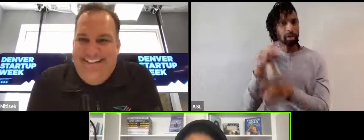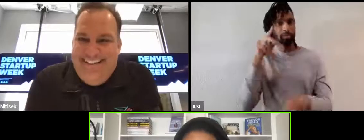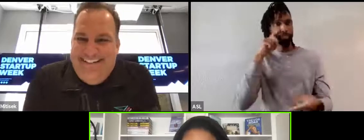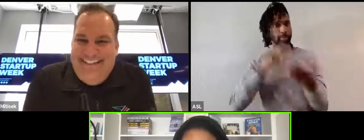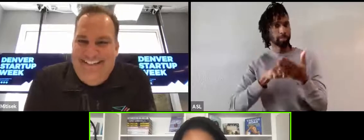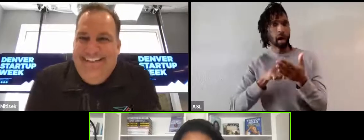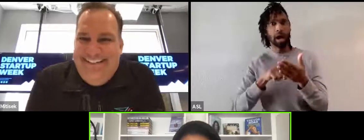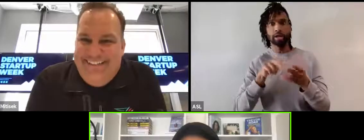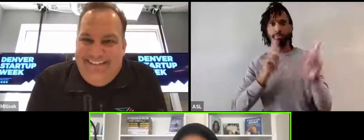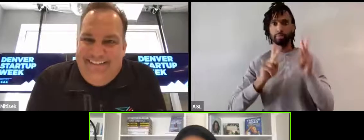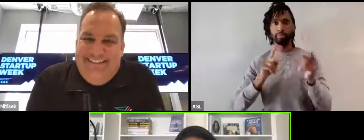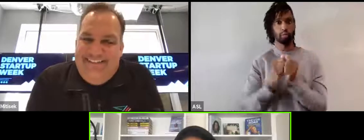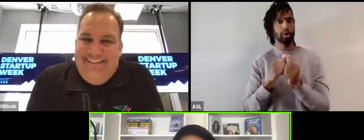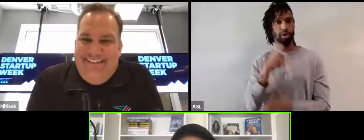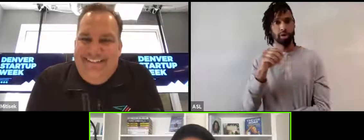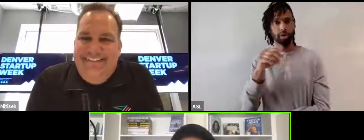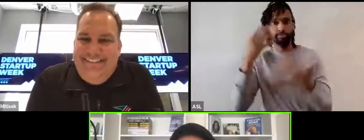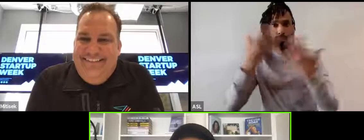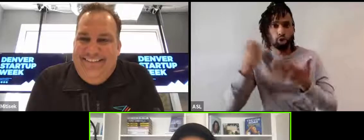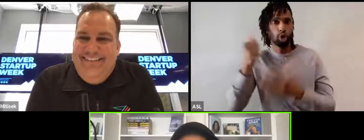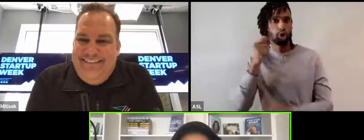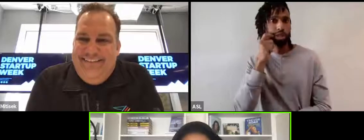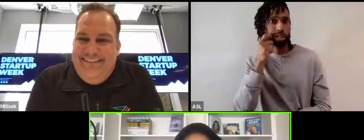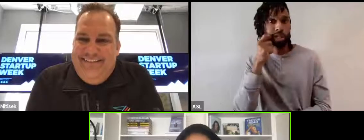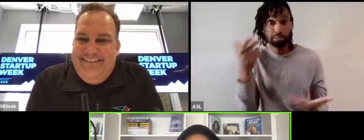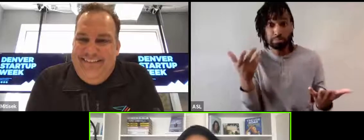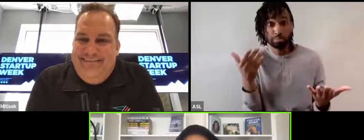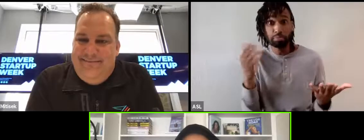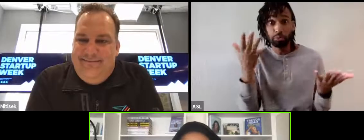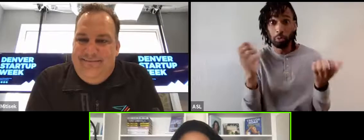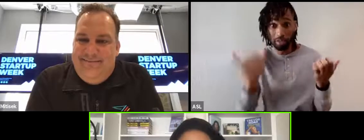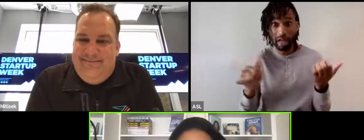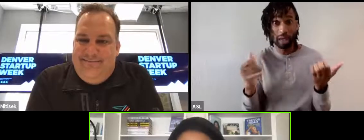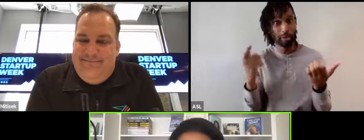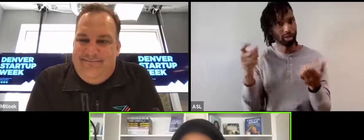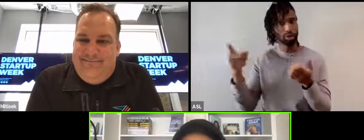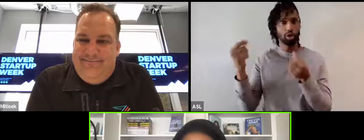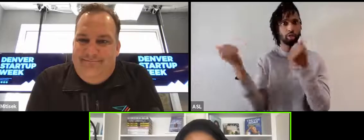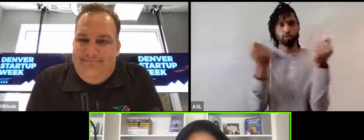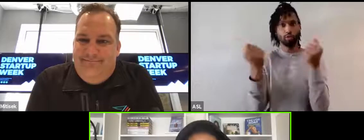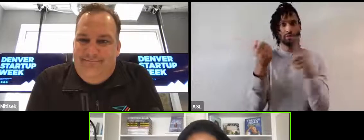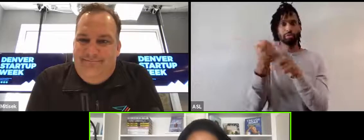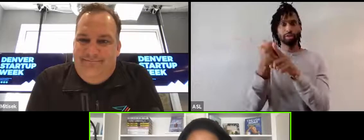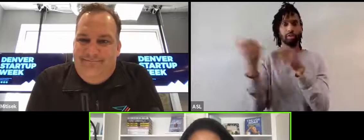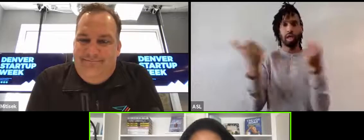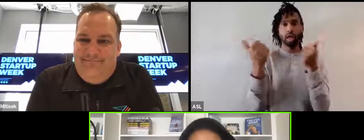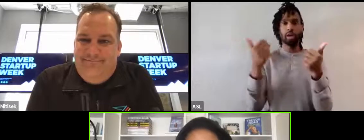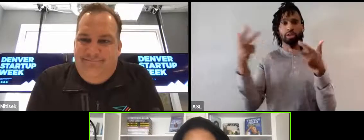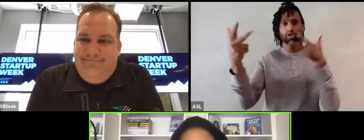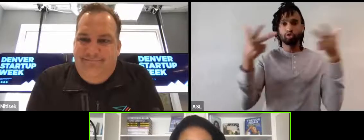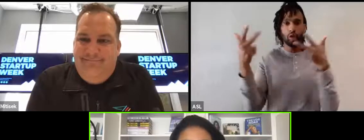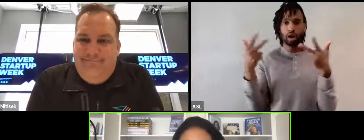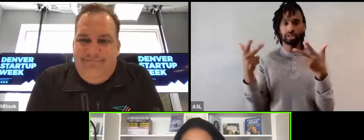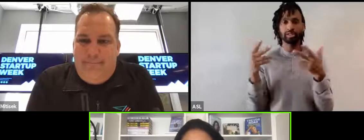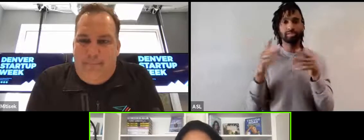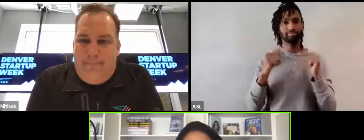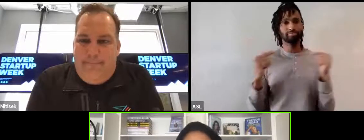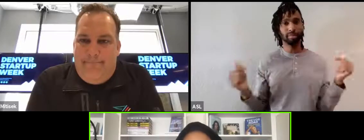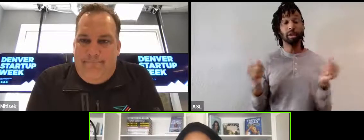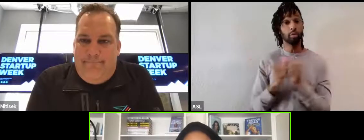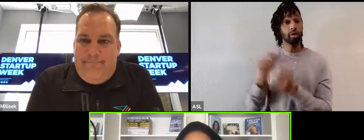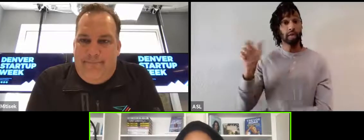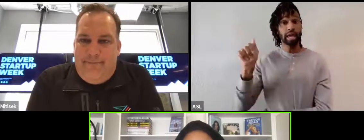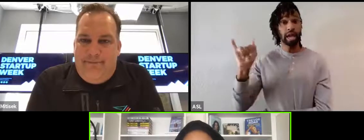You know, tons of metal going, you know, down the street, plowing, and these trucks and et cetera. And then with